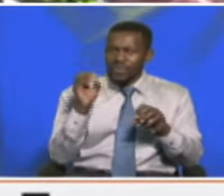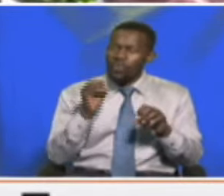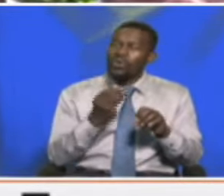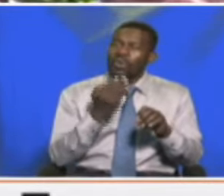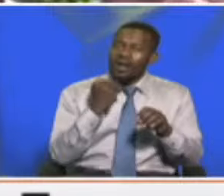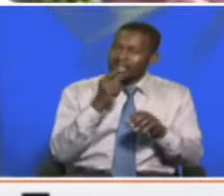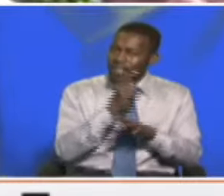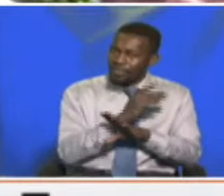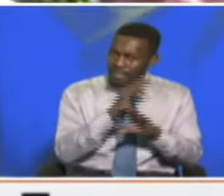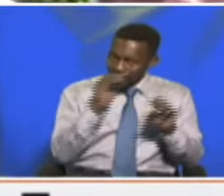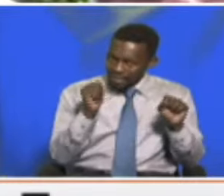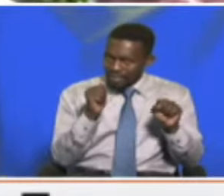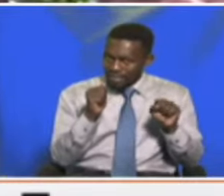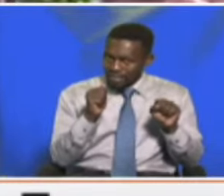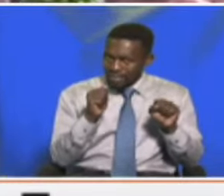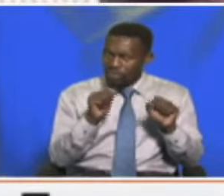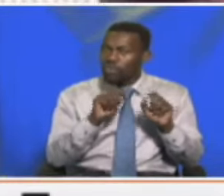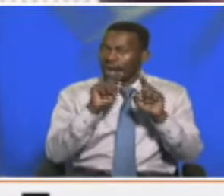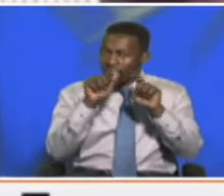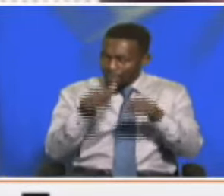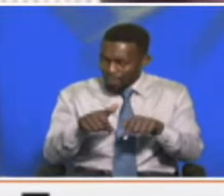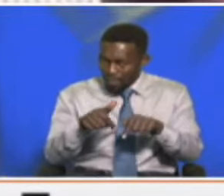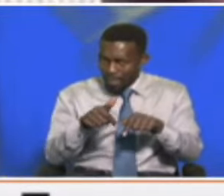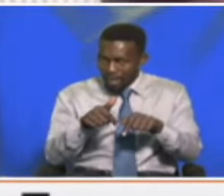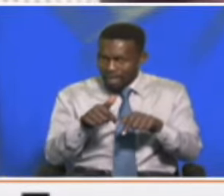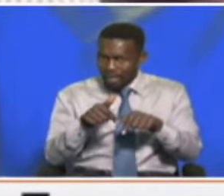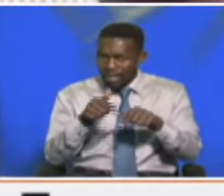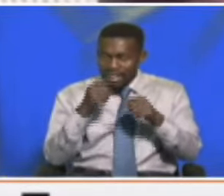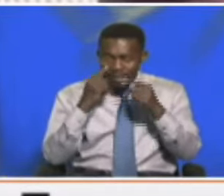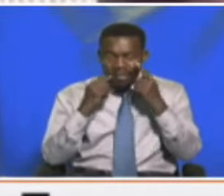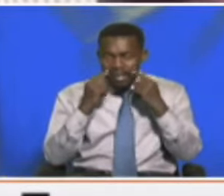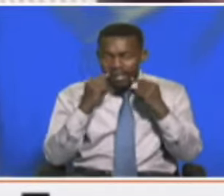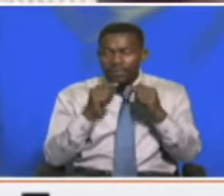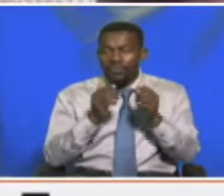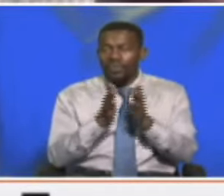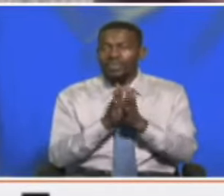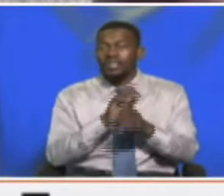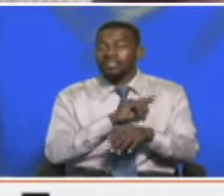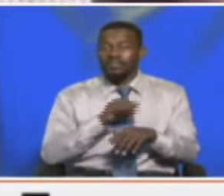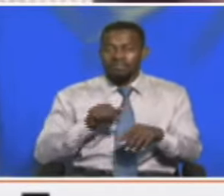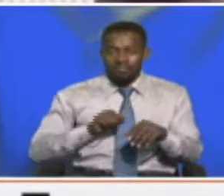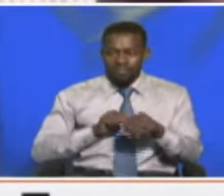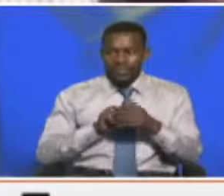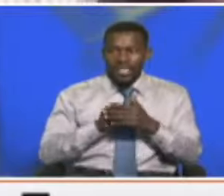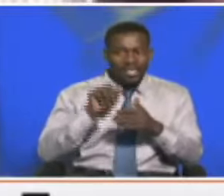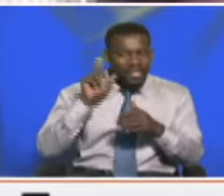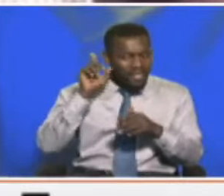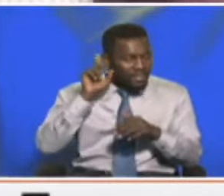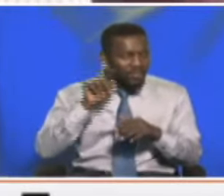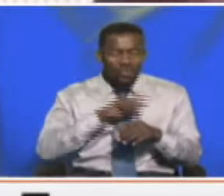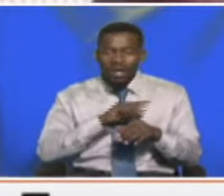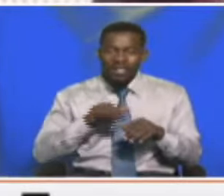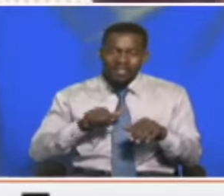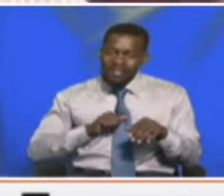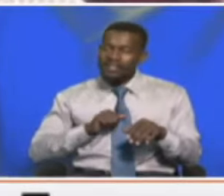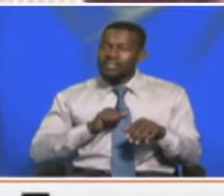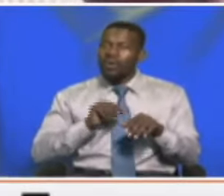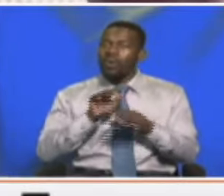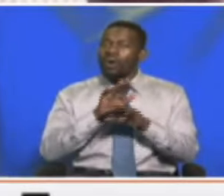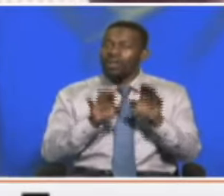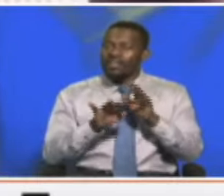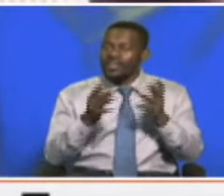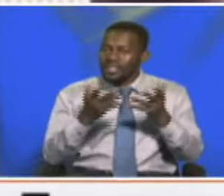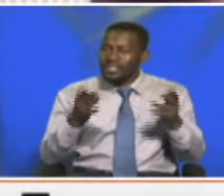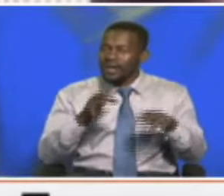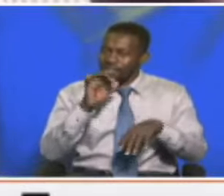president to come and mourn with us. Ours are economic issues. Listen to us. They affect each and every young